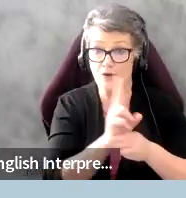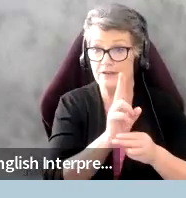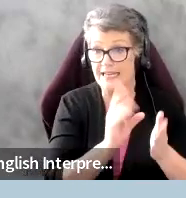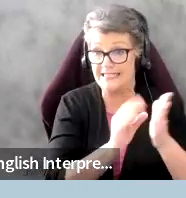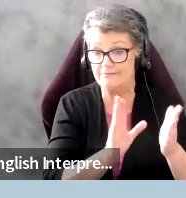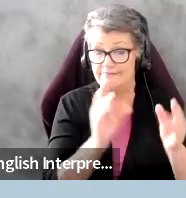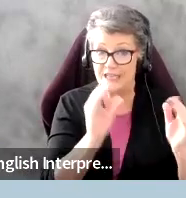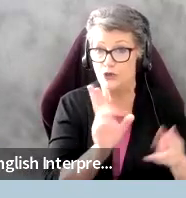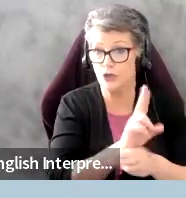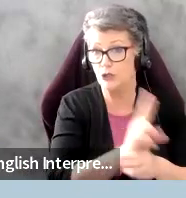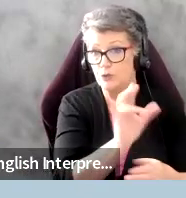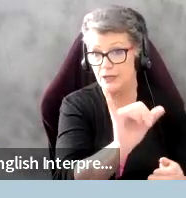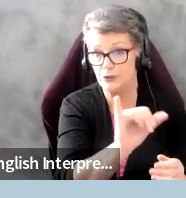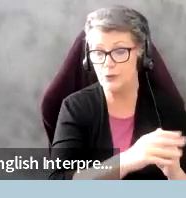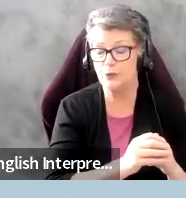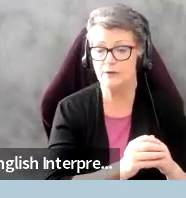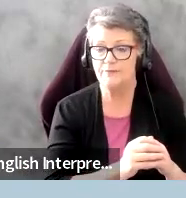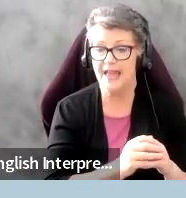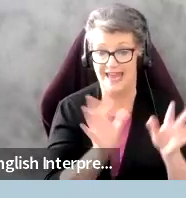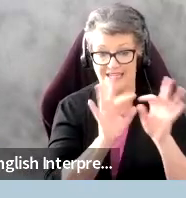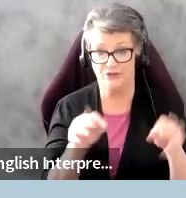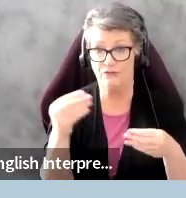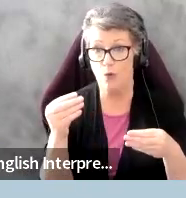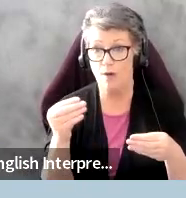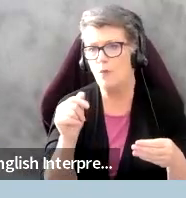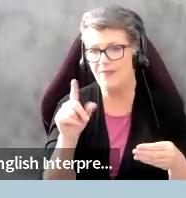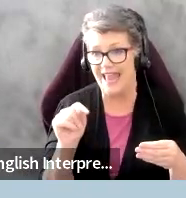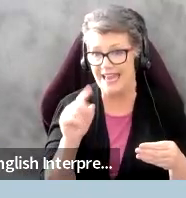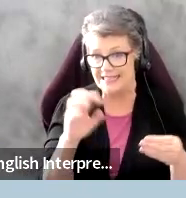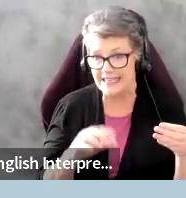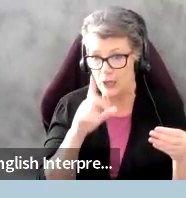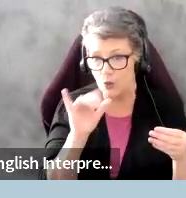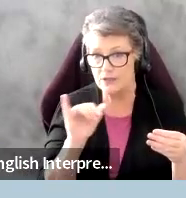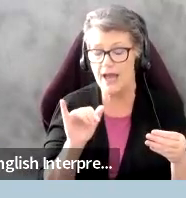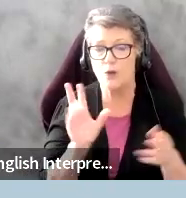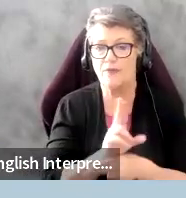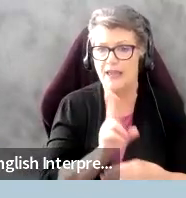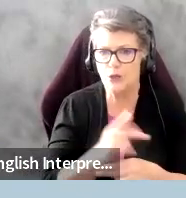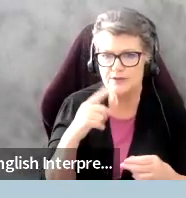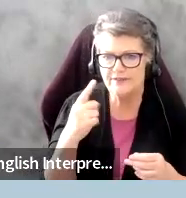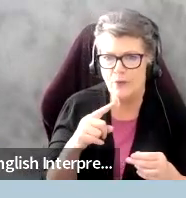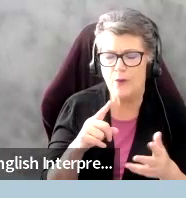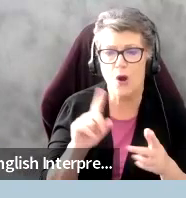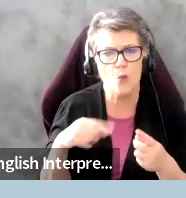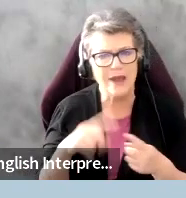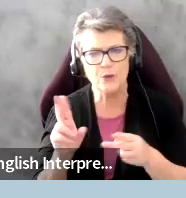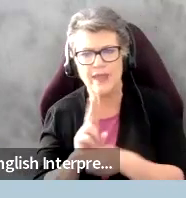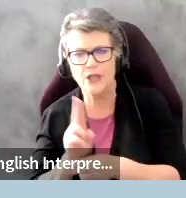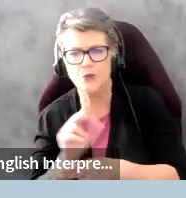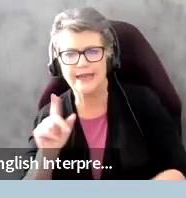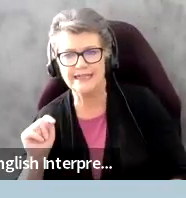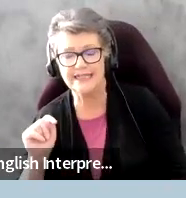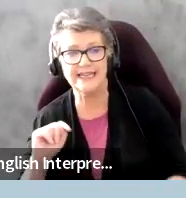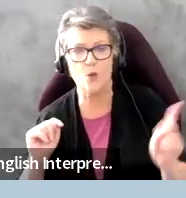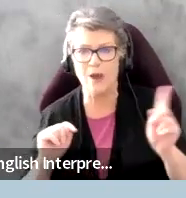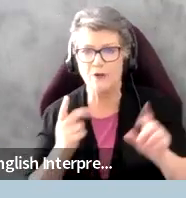it's a great form that shows what their AT is, what they use it for, when they use it, where do they